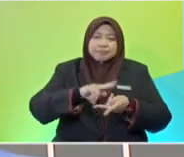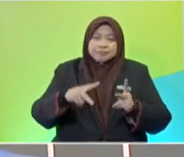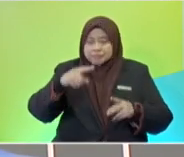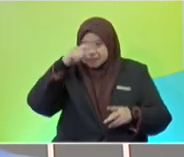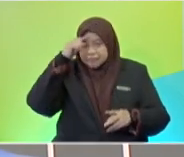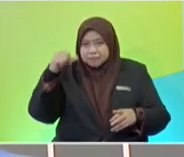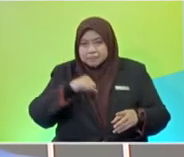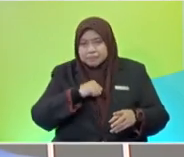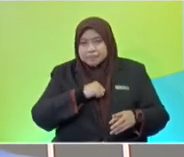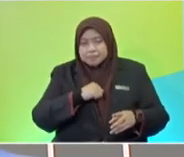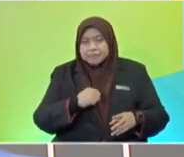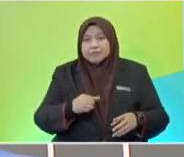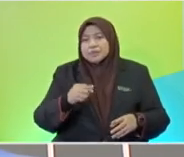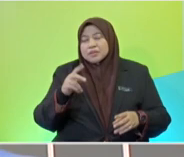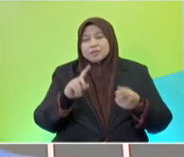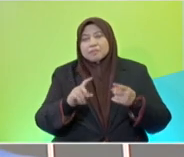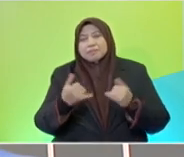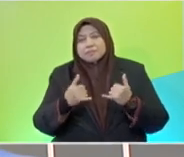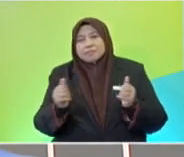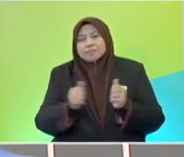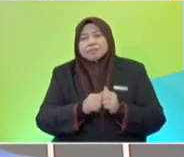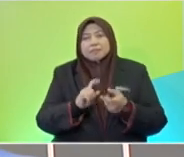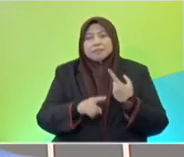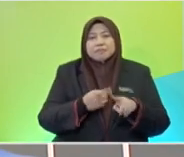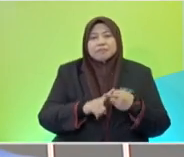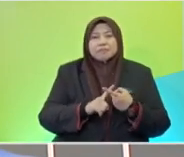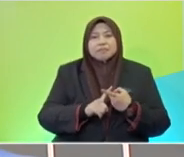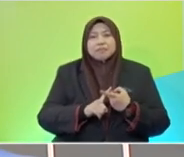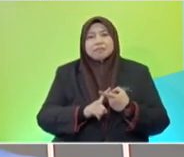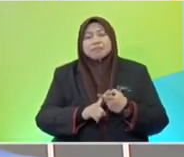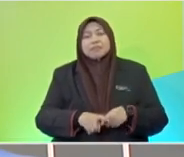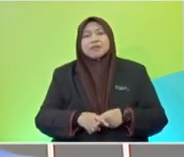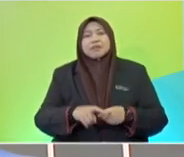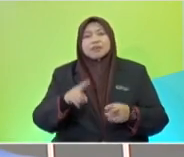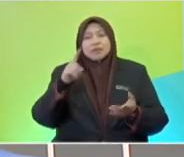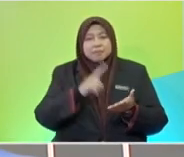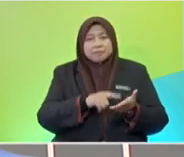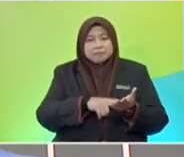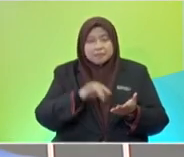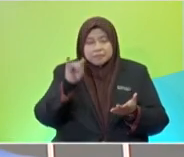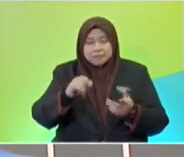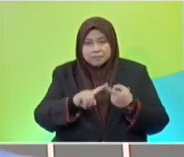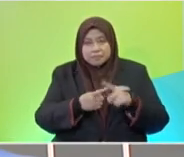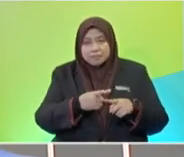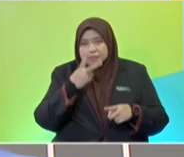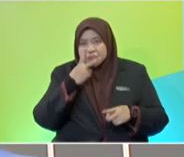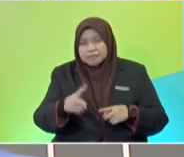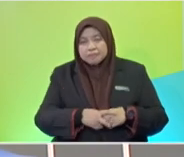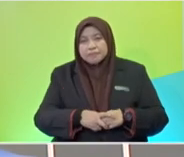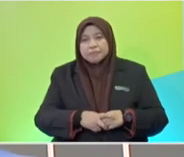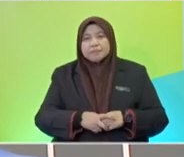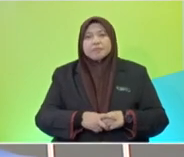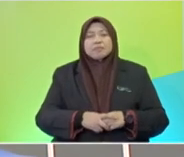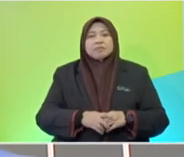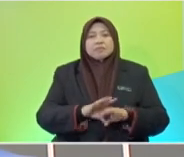ask your friends to look like maybe 10 seconds and, mm-hmm, ask them to recite back what did they see in here. Ah. But the trick is, first